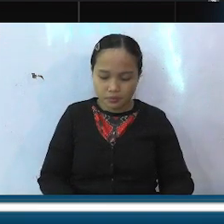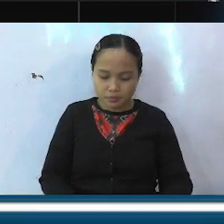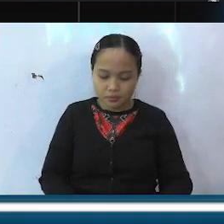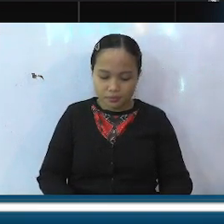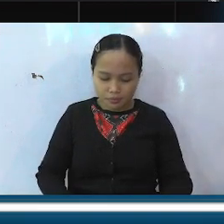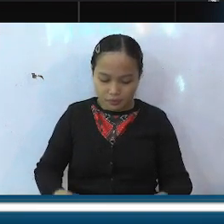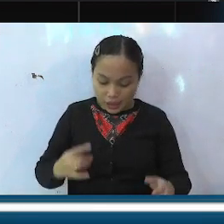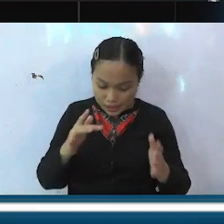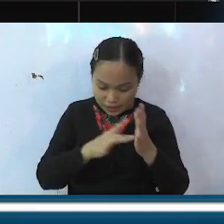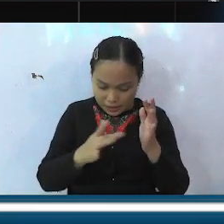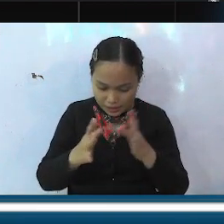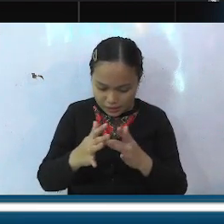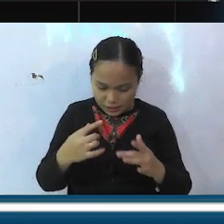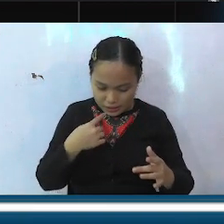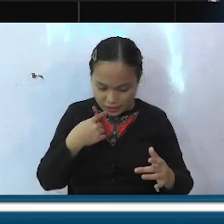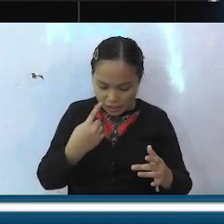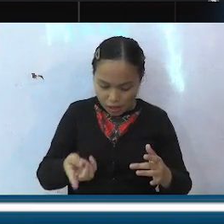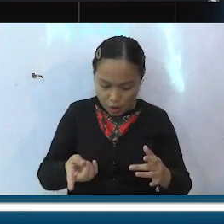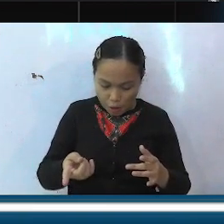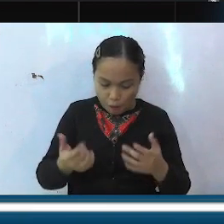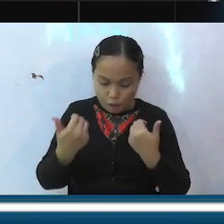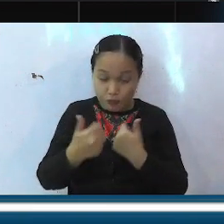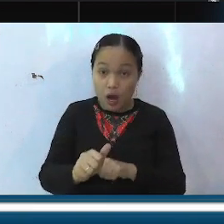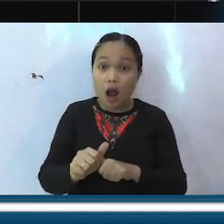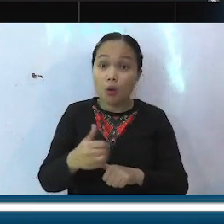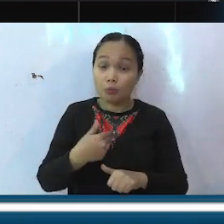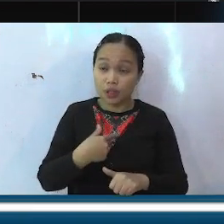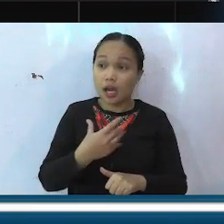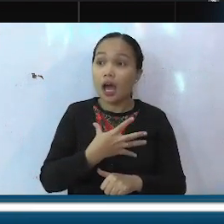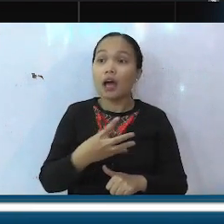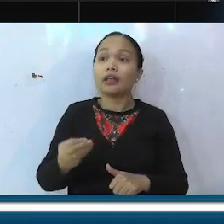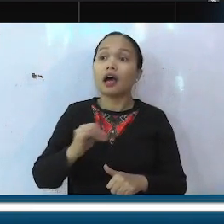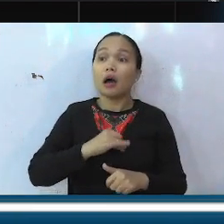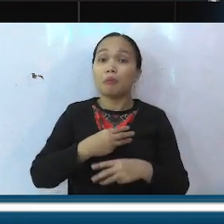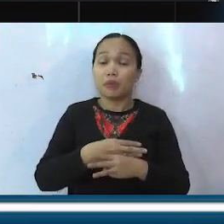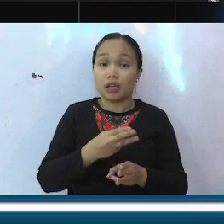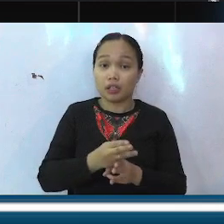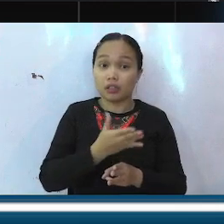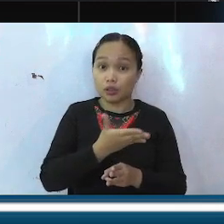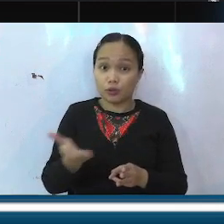said, follow me, and I'll make you fishers of men.